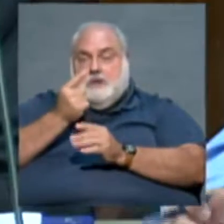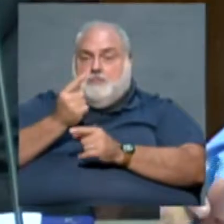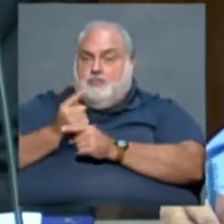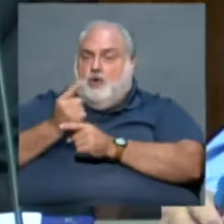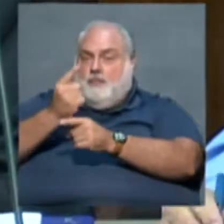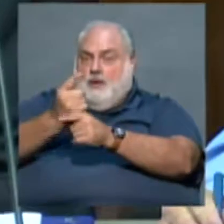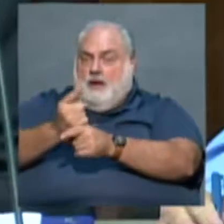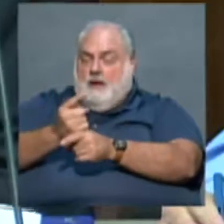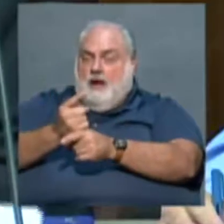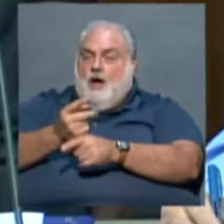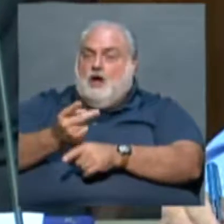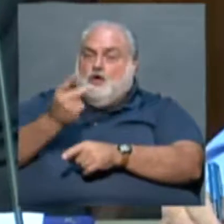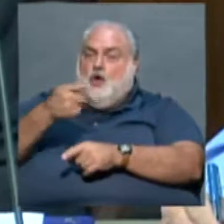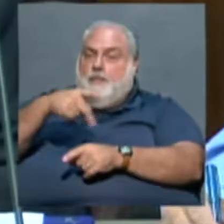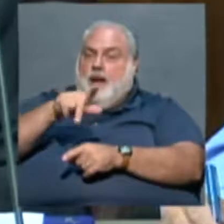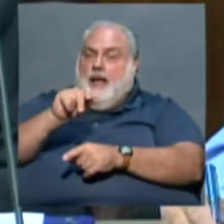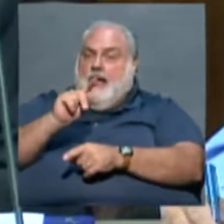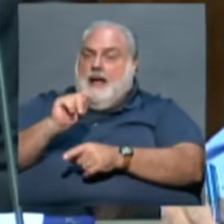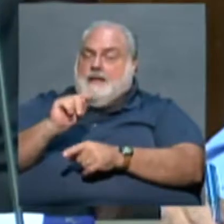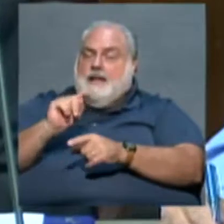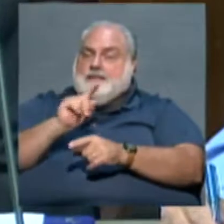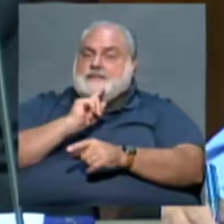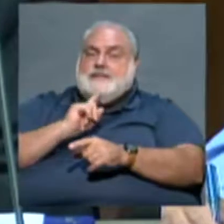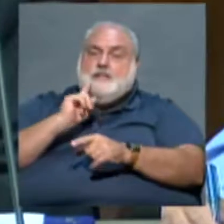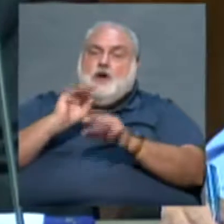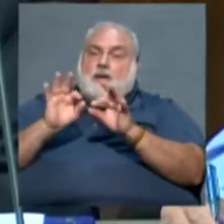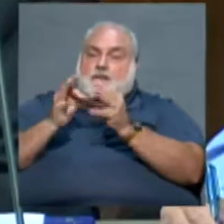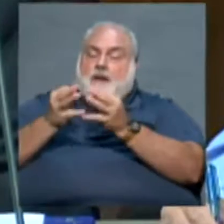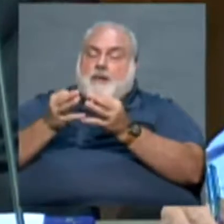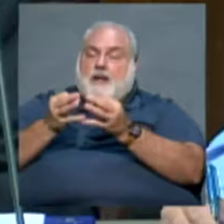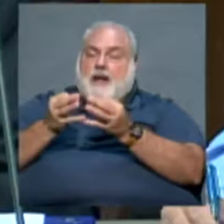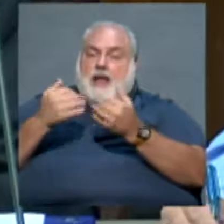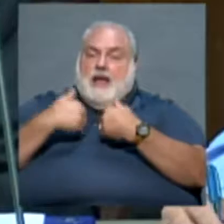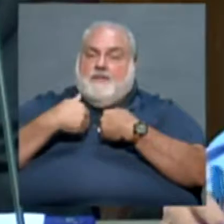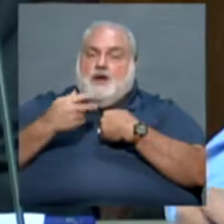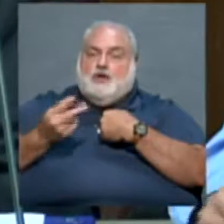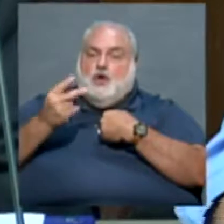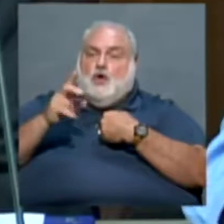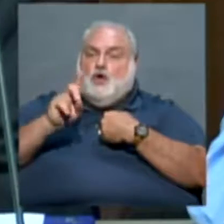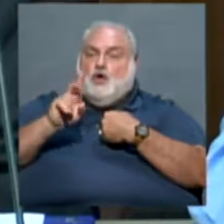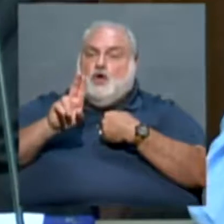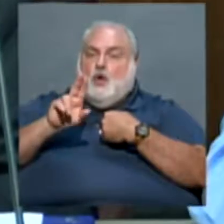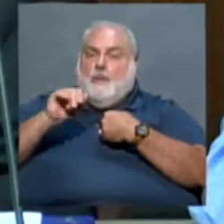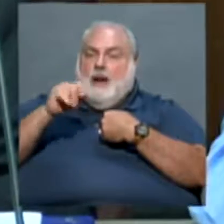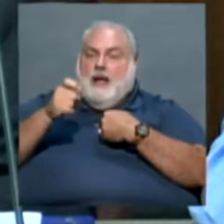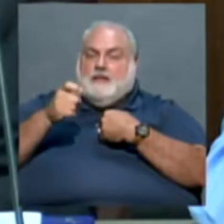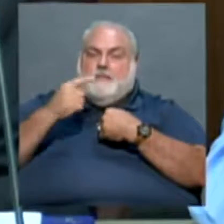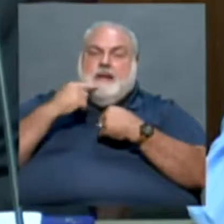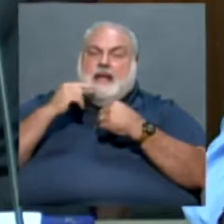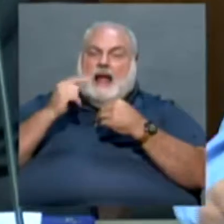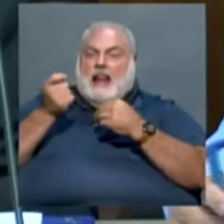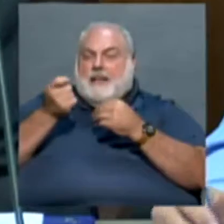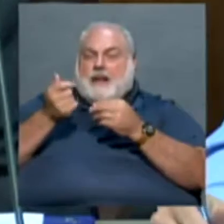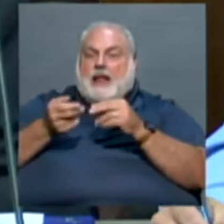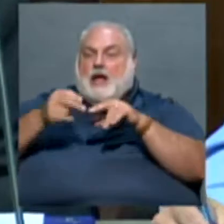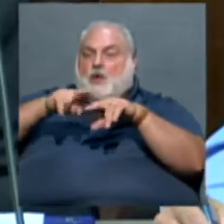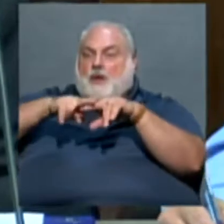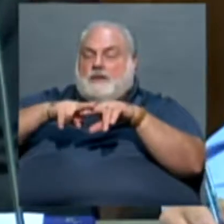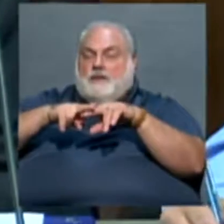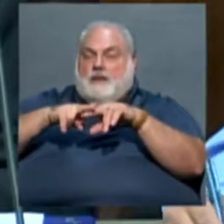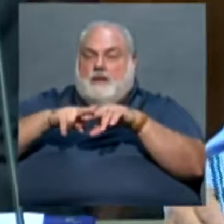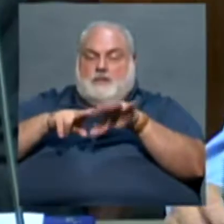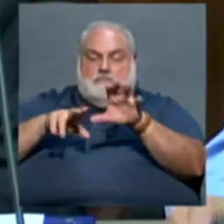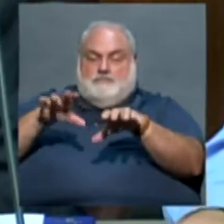comprised of 2 platted single-family lots. 2 duplex structures will only be a minor increase in the original platted density. New